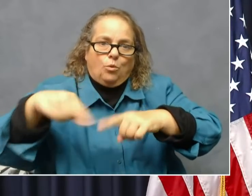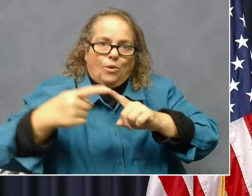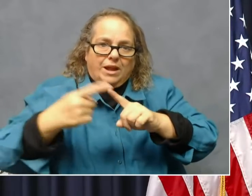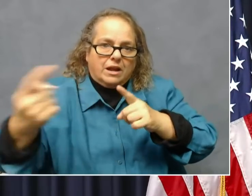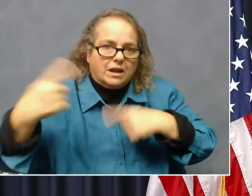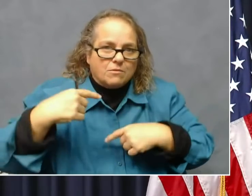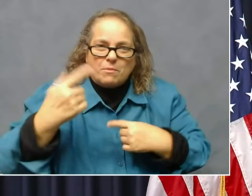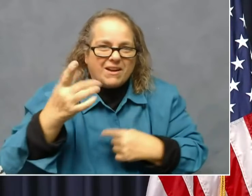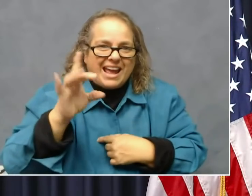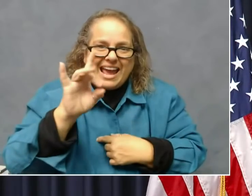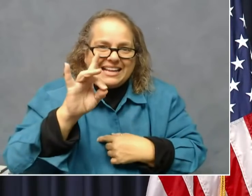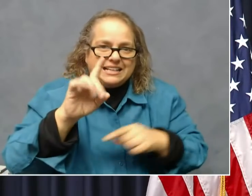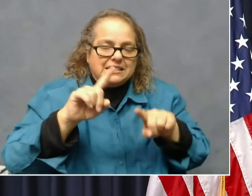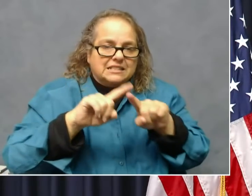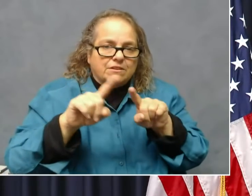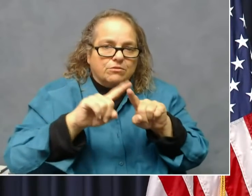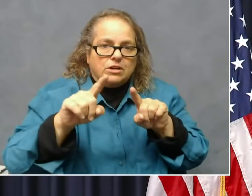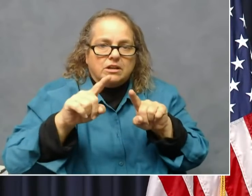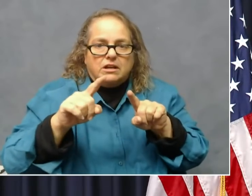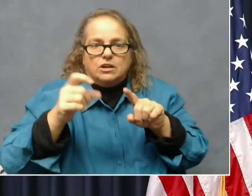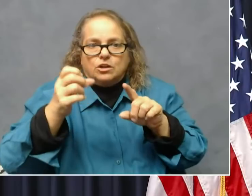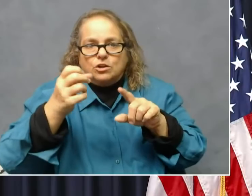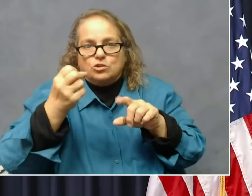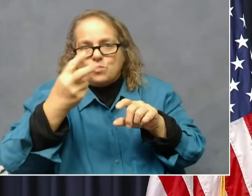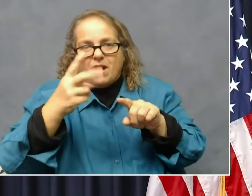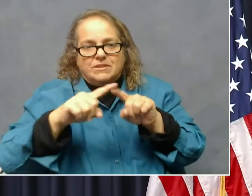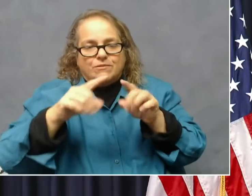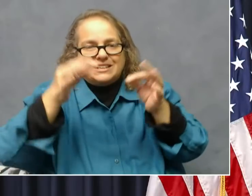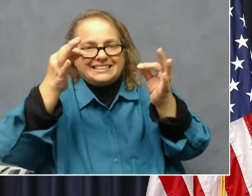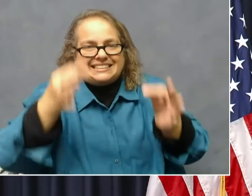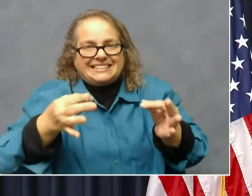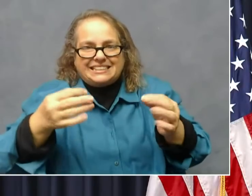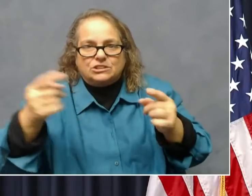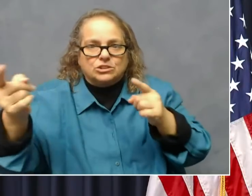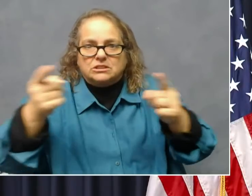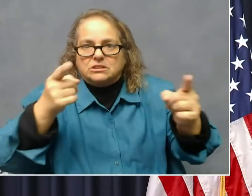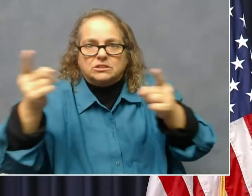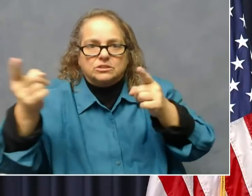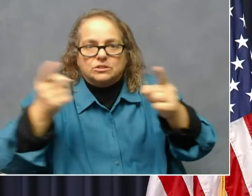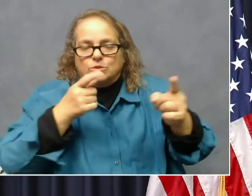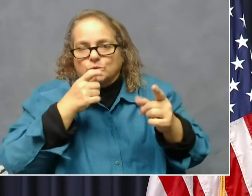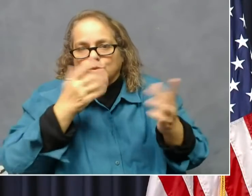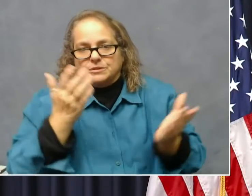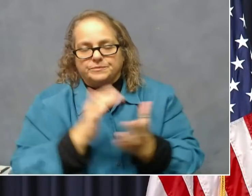different decision points that'll impact that. Joe Ragusa